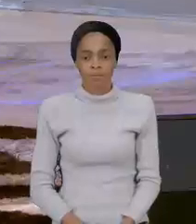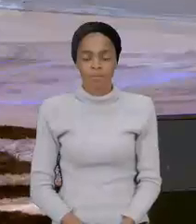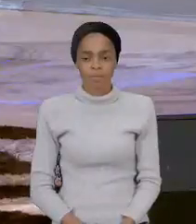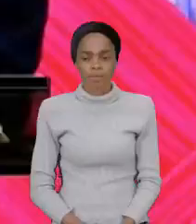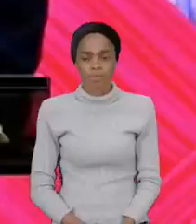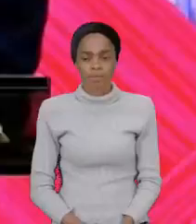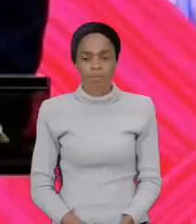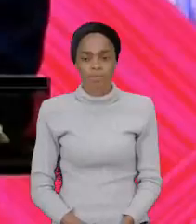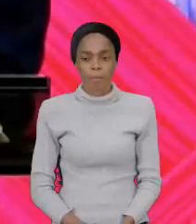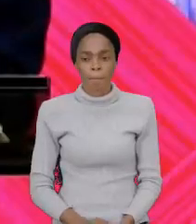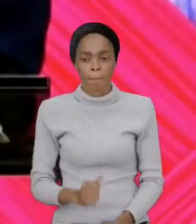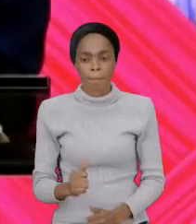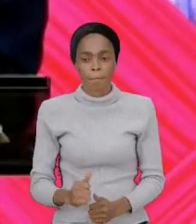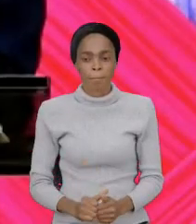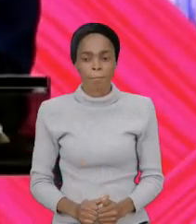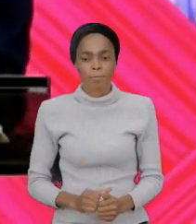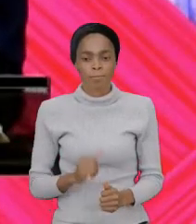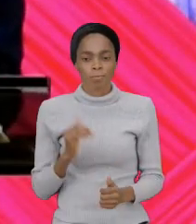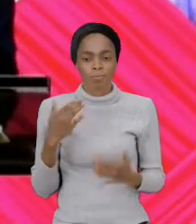Said,